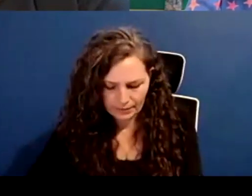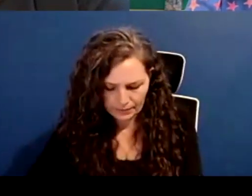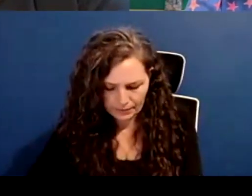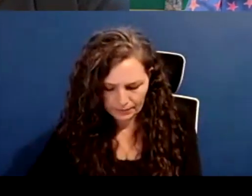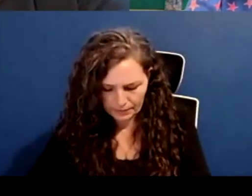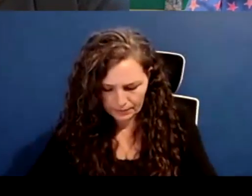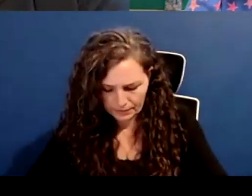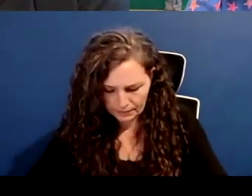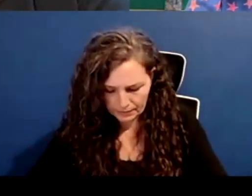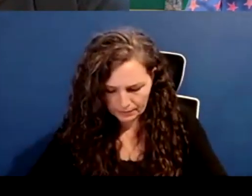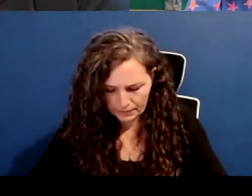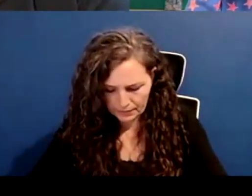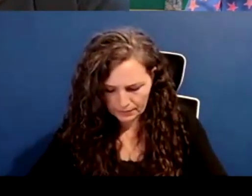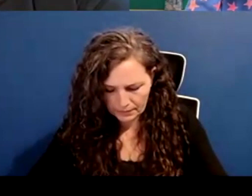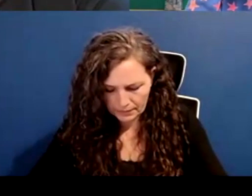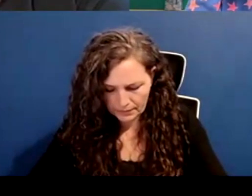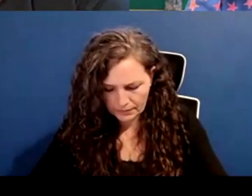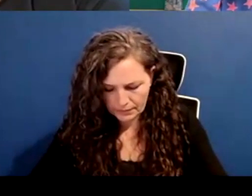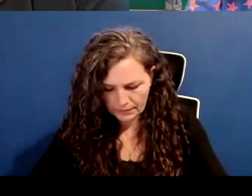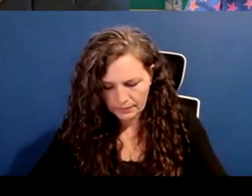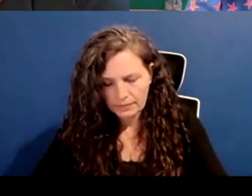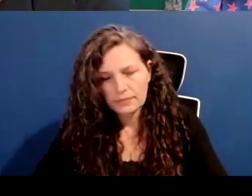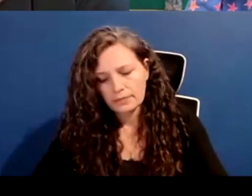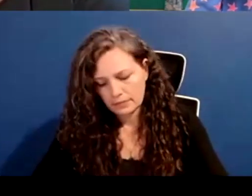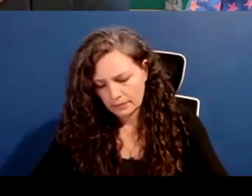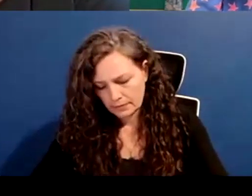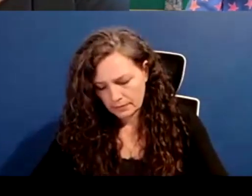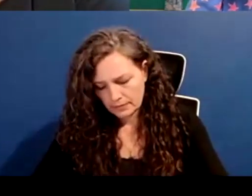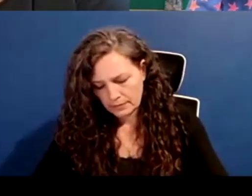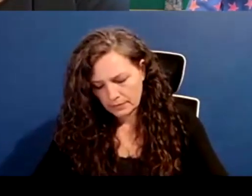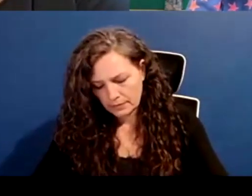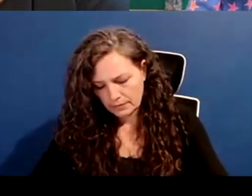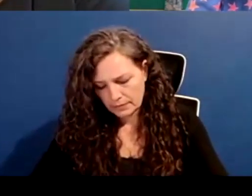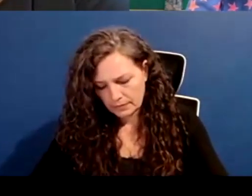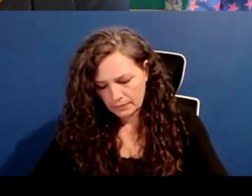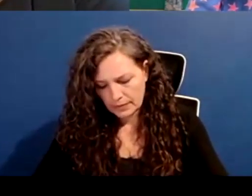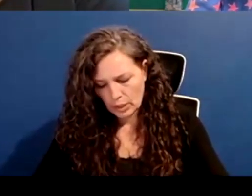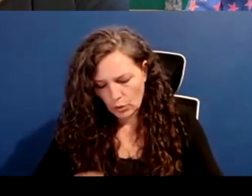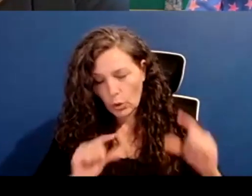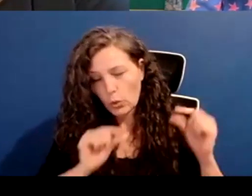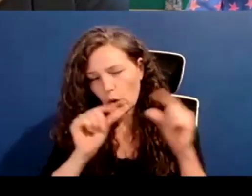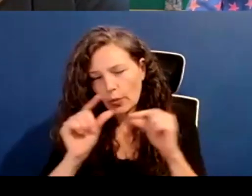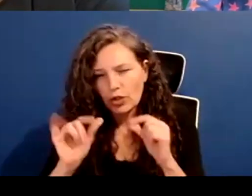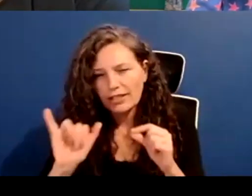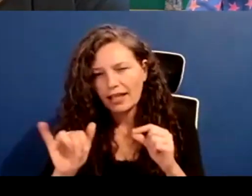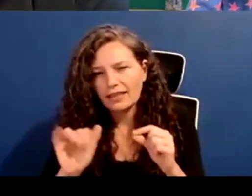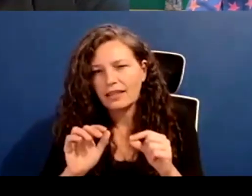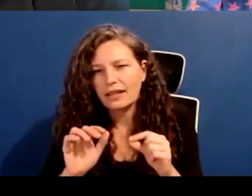certain season, the water will begin to be what's described as troubled.